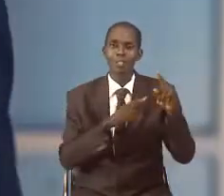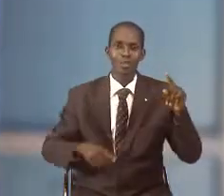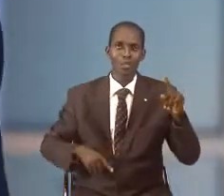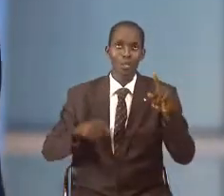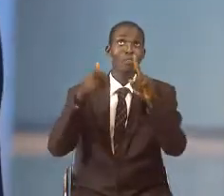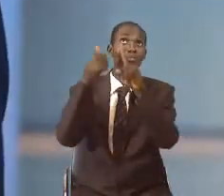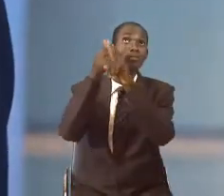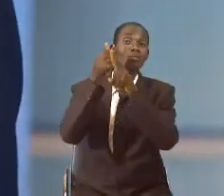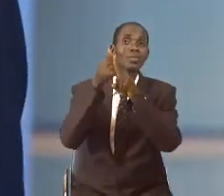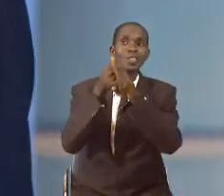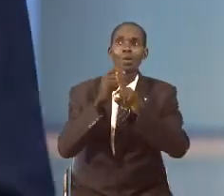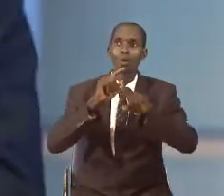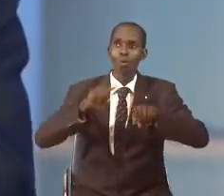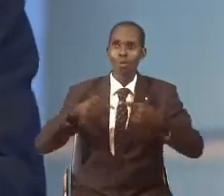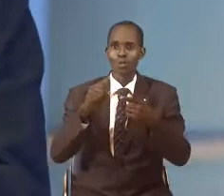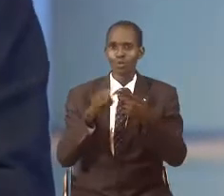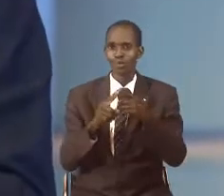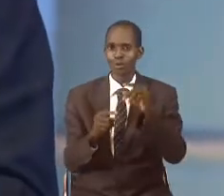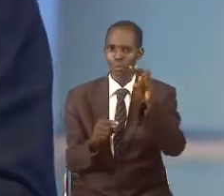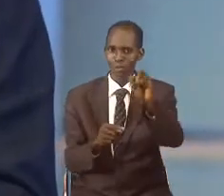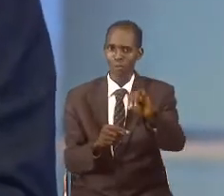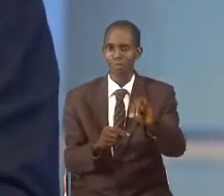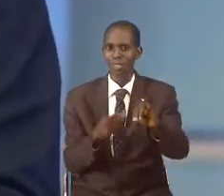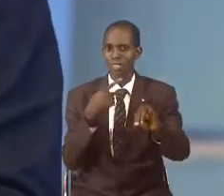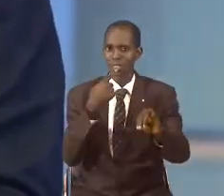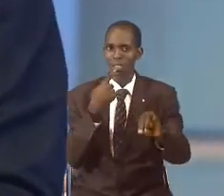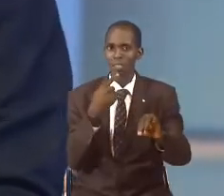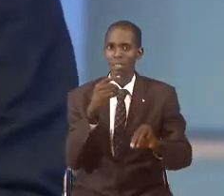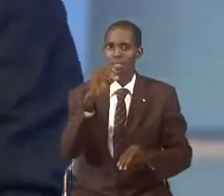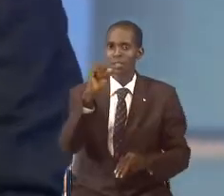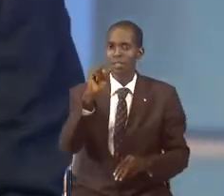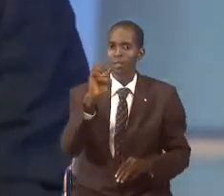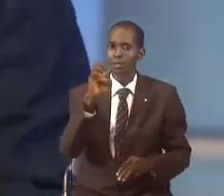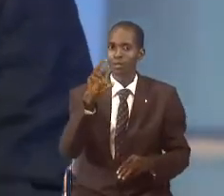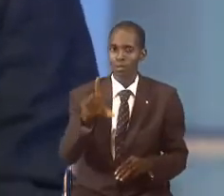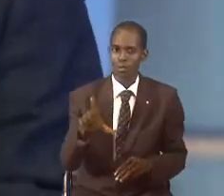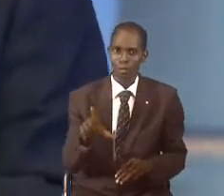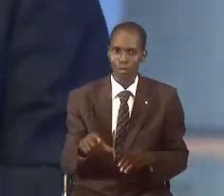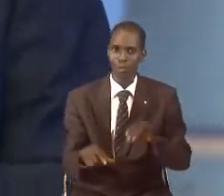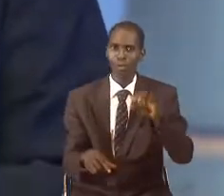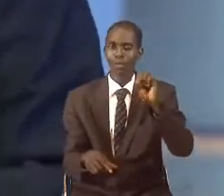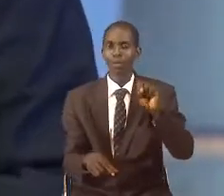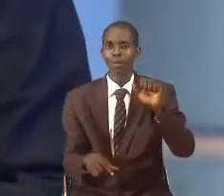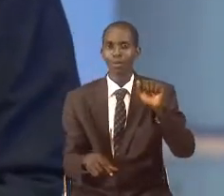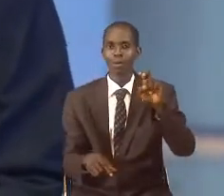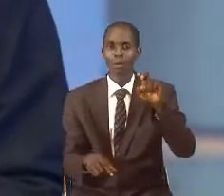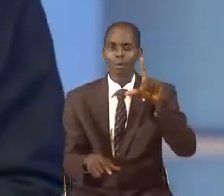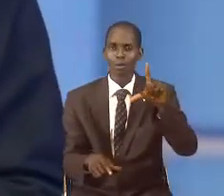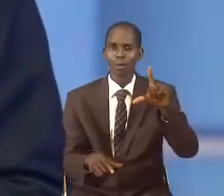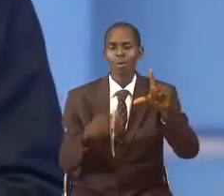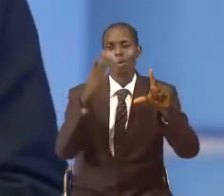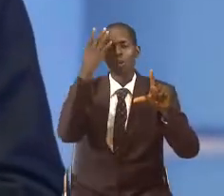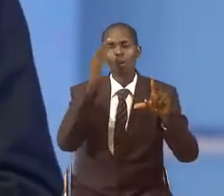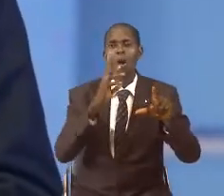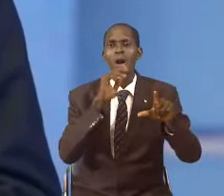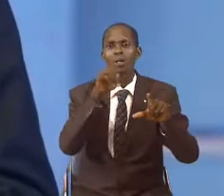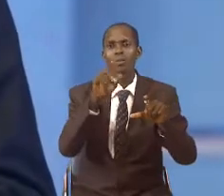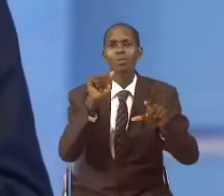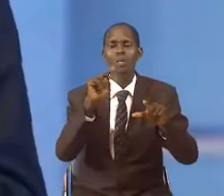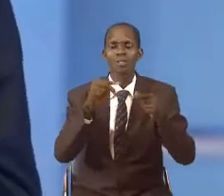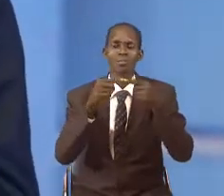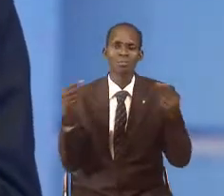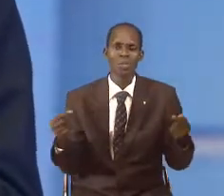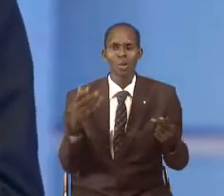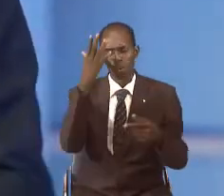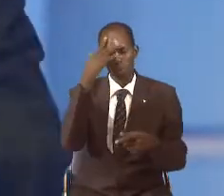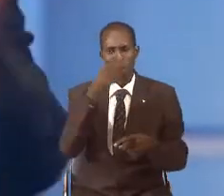much of an enemy, then the Lord himself went to him and said, Saul,